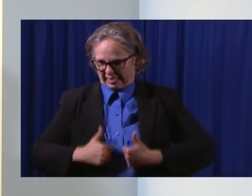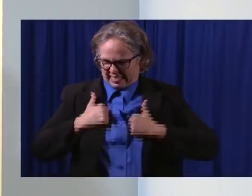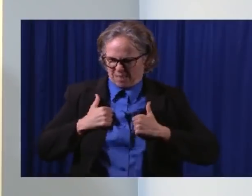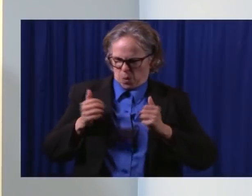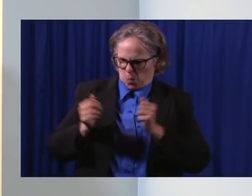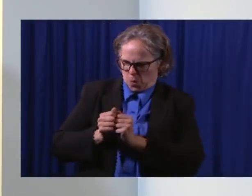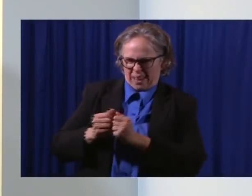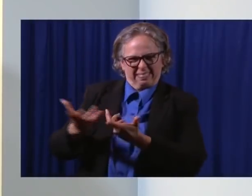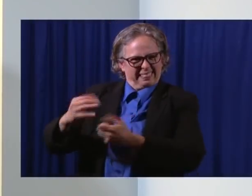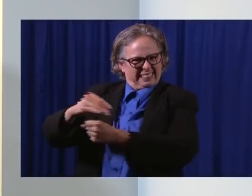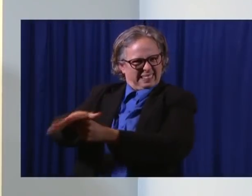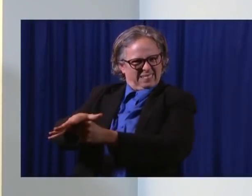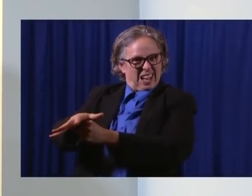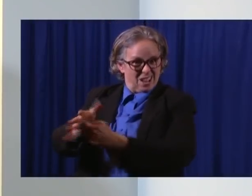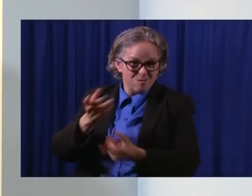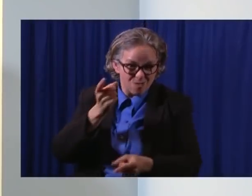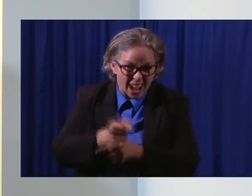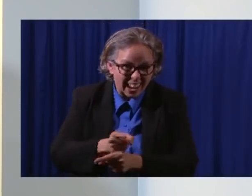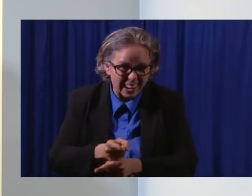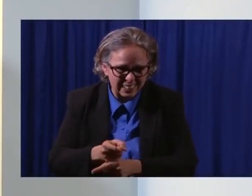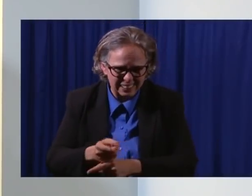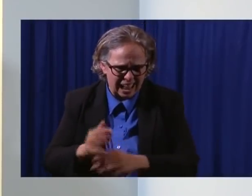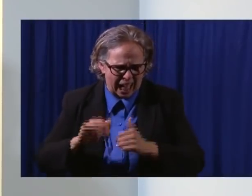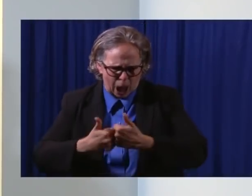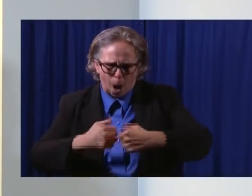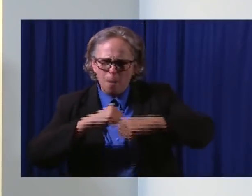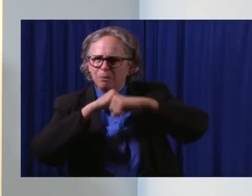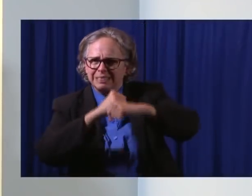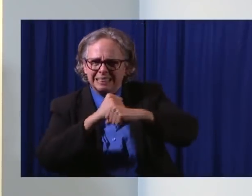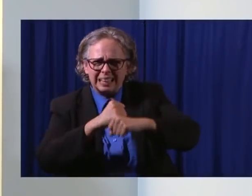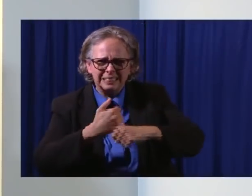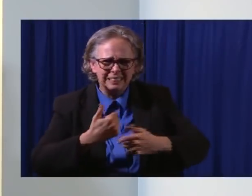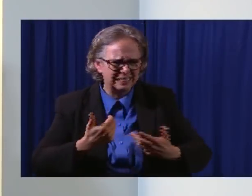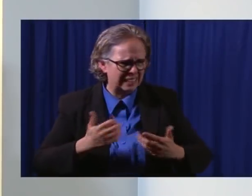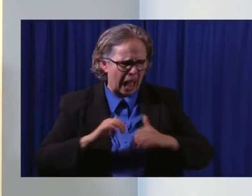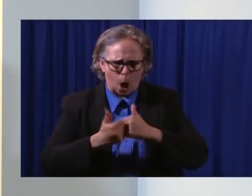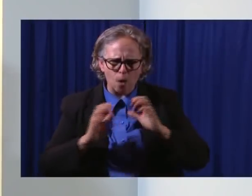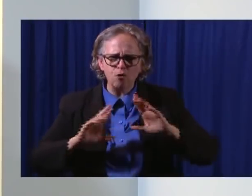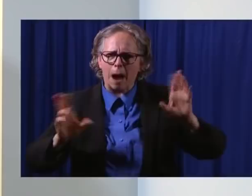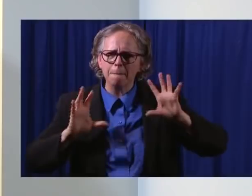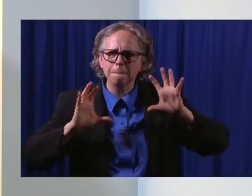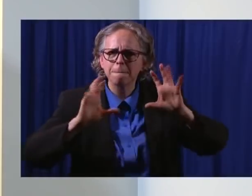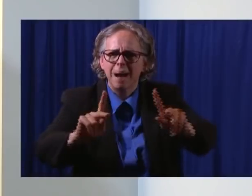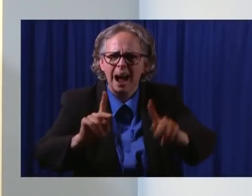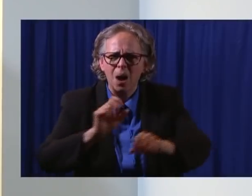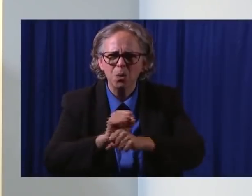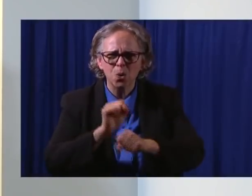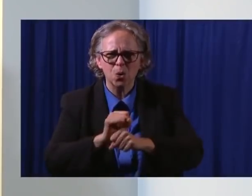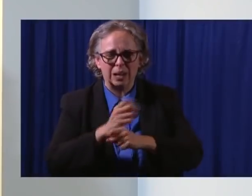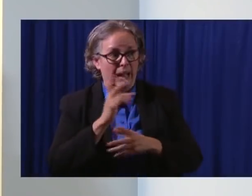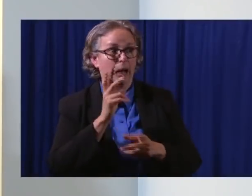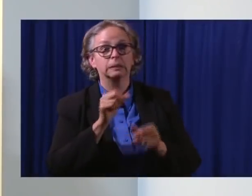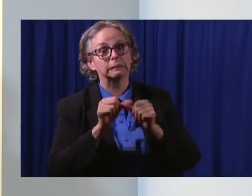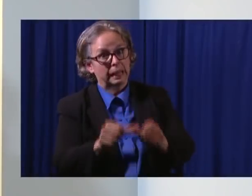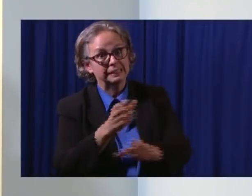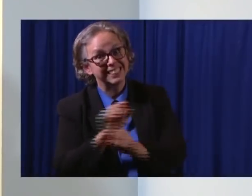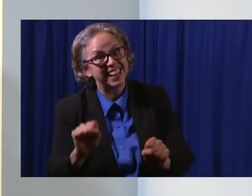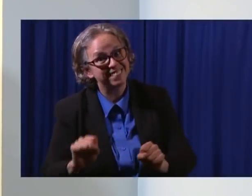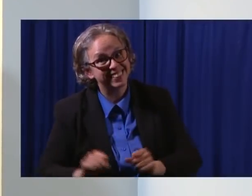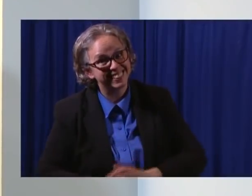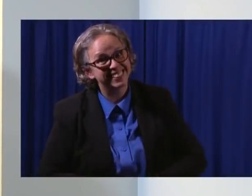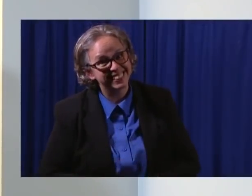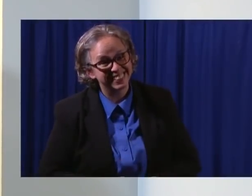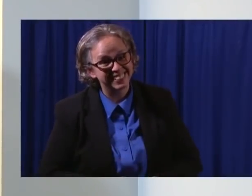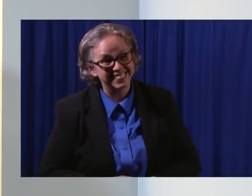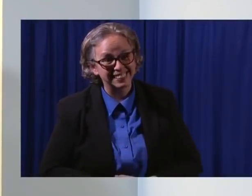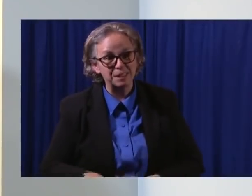ourselves and to keep us safe and get Ohioans back to work. Some good news is that the economy is beginning to